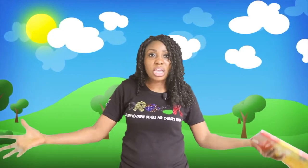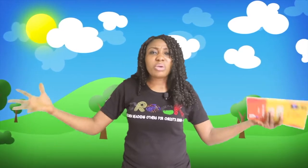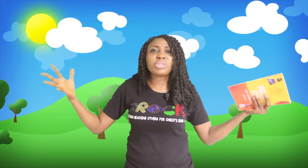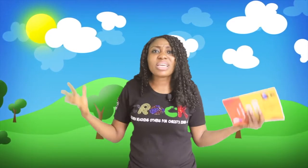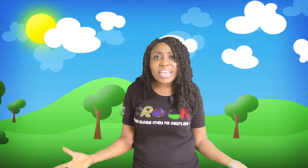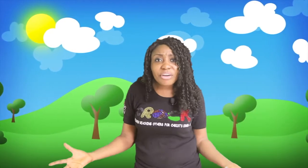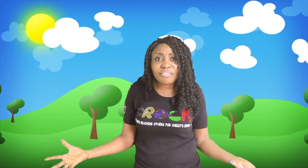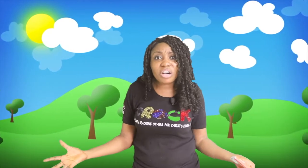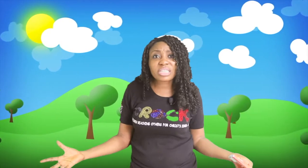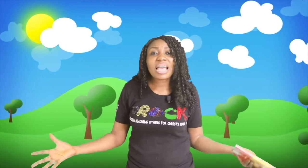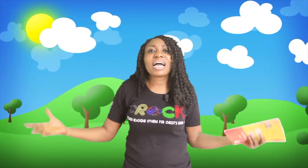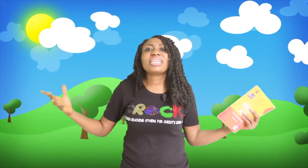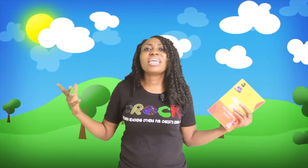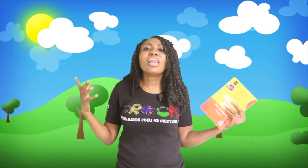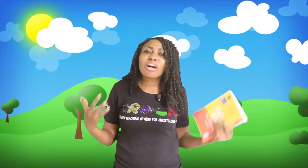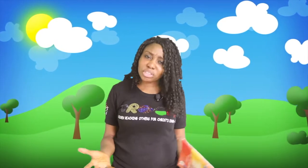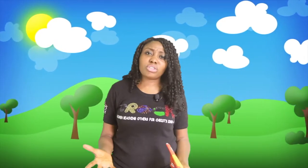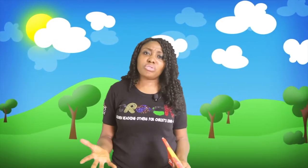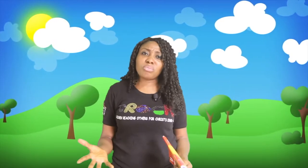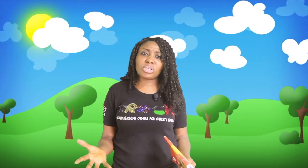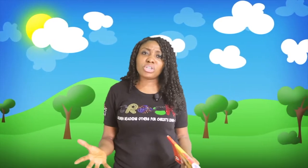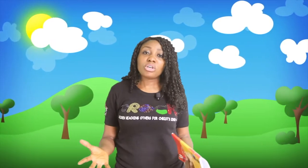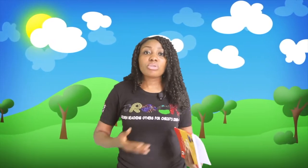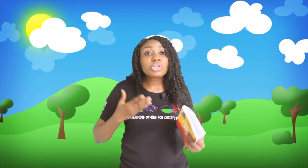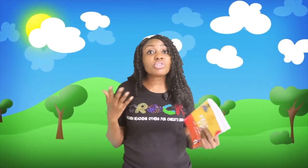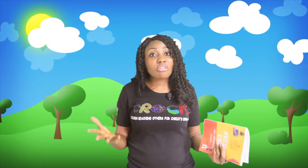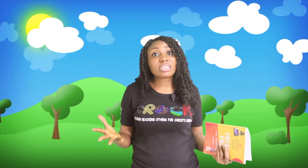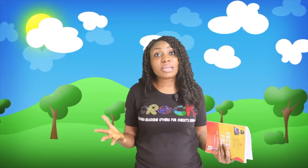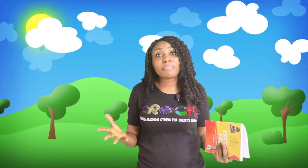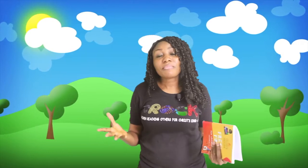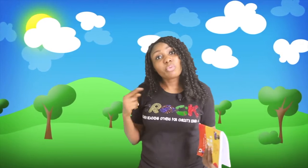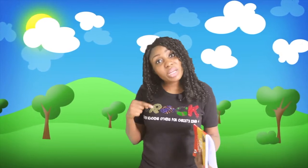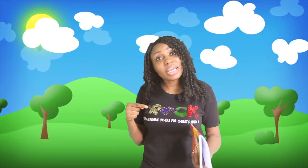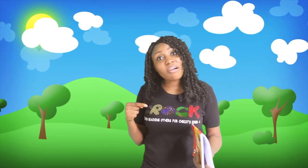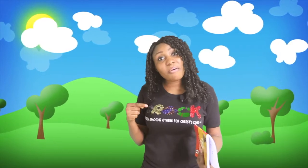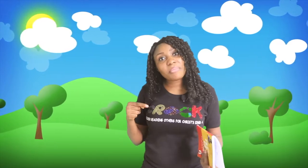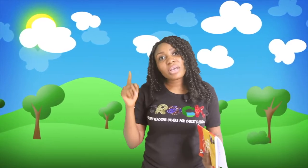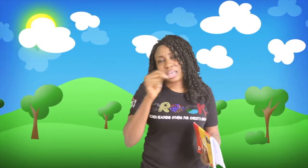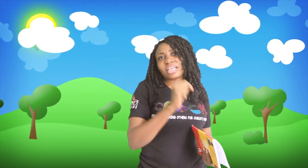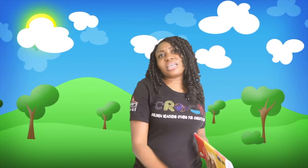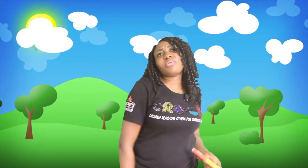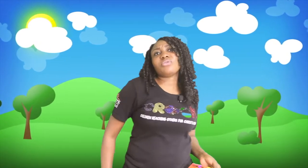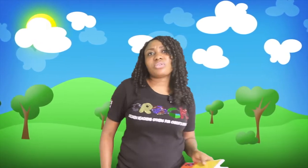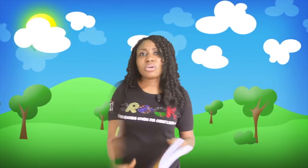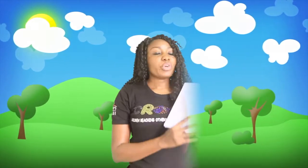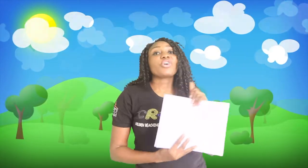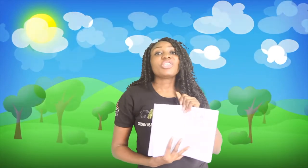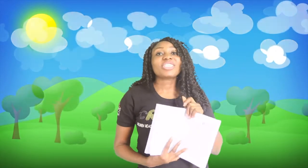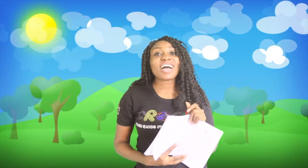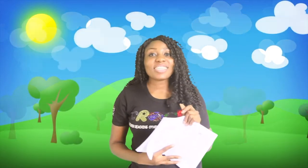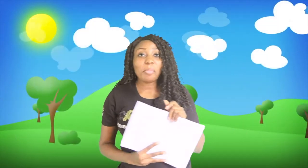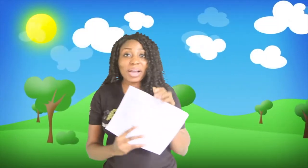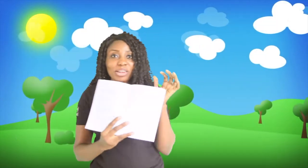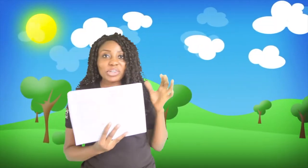us. He would take care of us and He loves us so much. So we should trust Him. Will He come? Yes, He would. We're